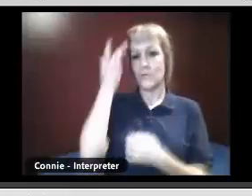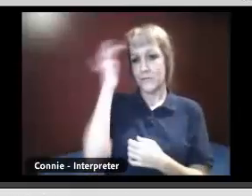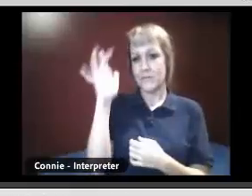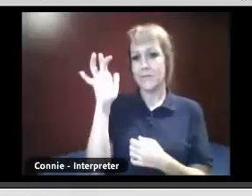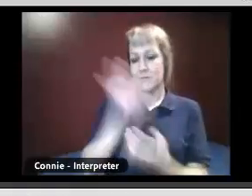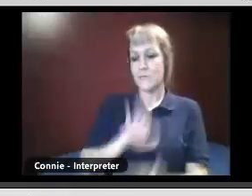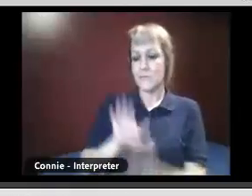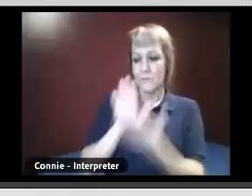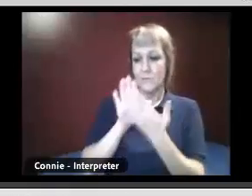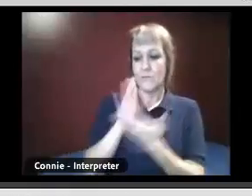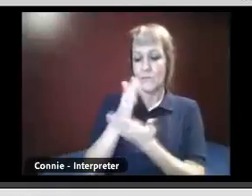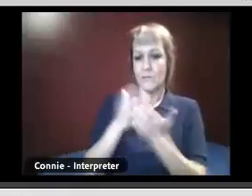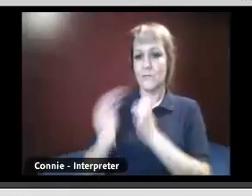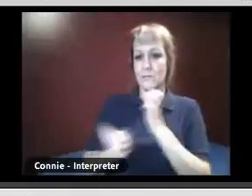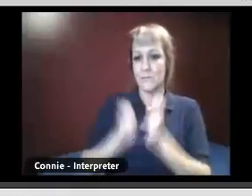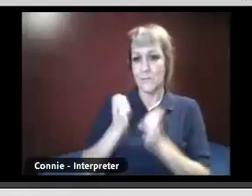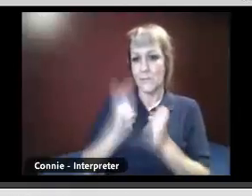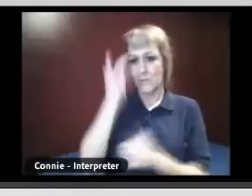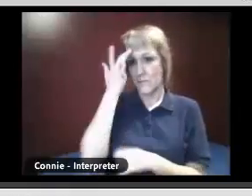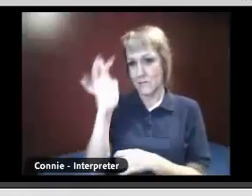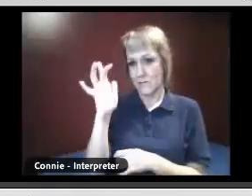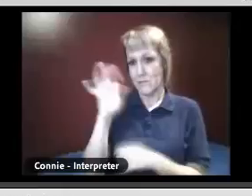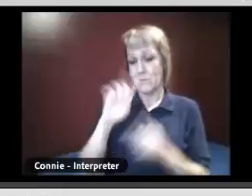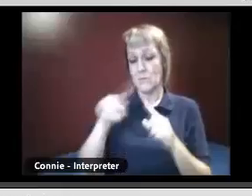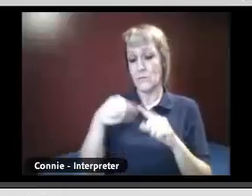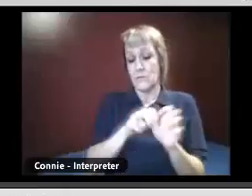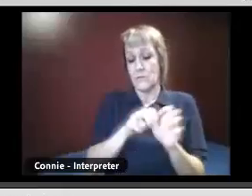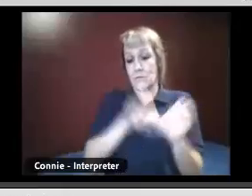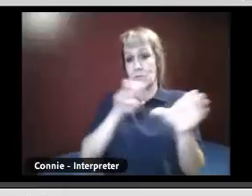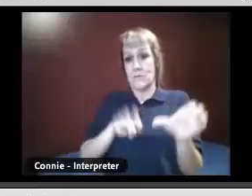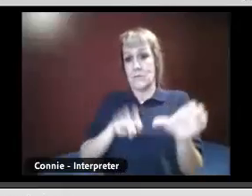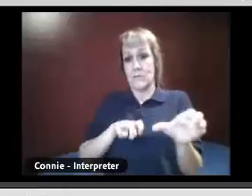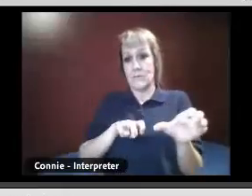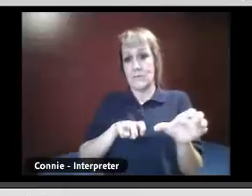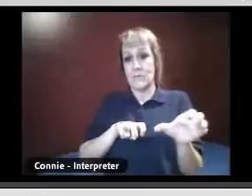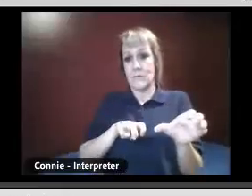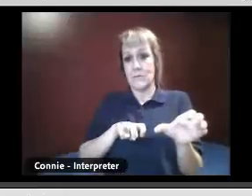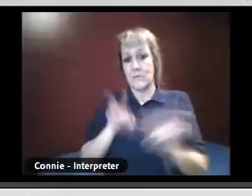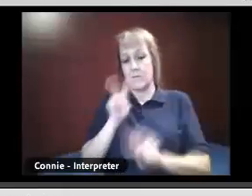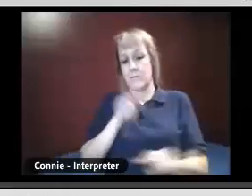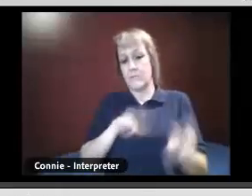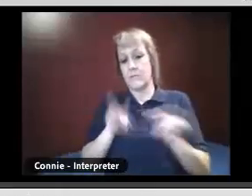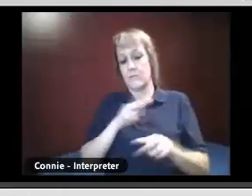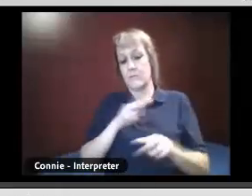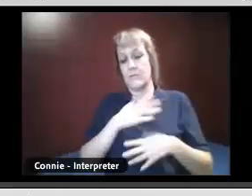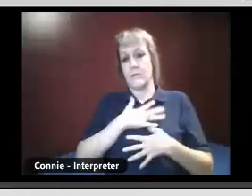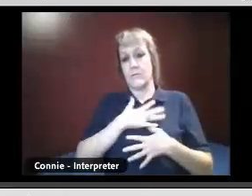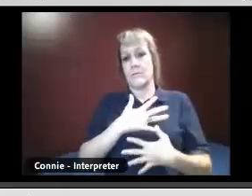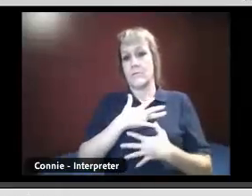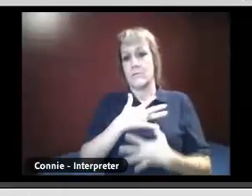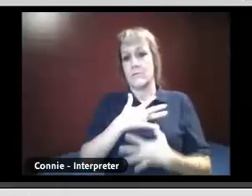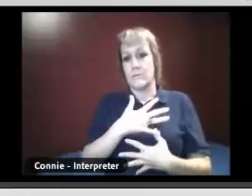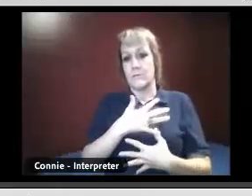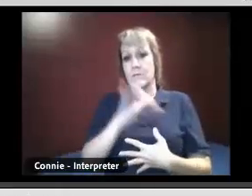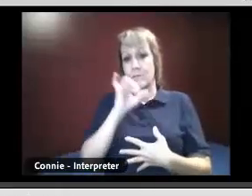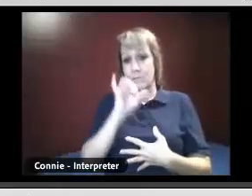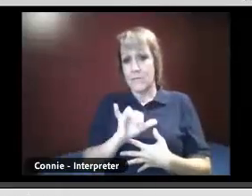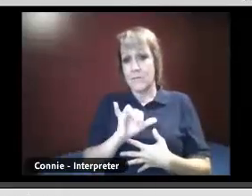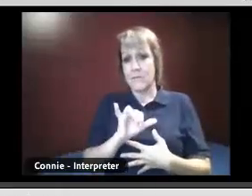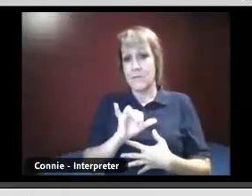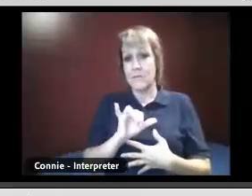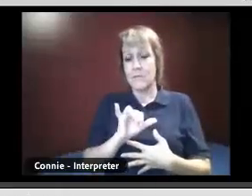of it is emotional intelligence. When you step back and you take that deep breath